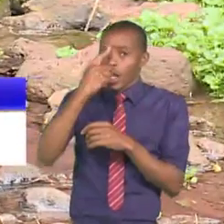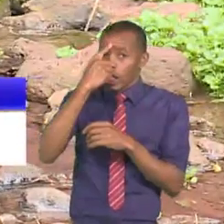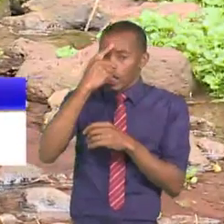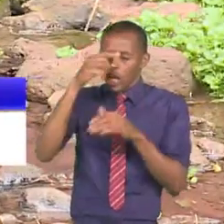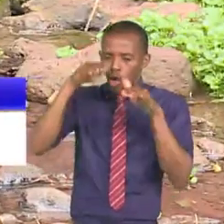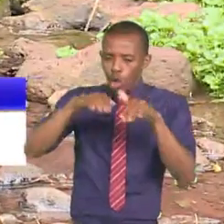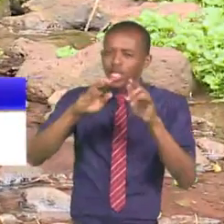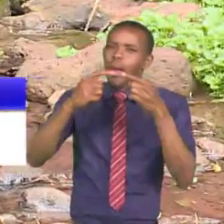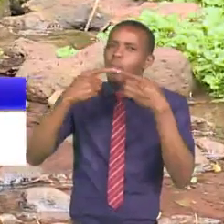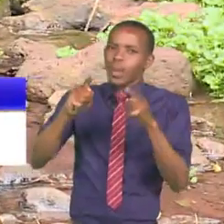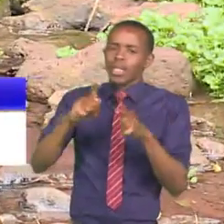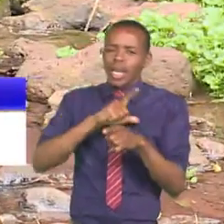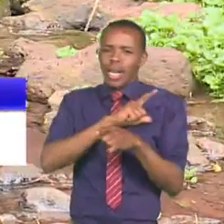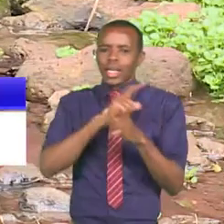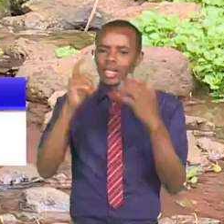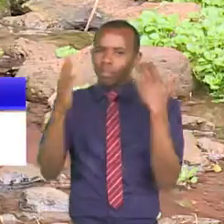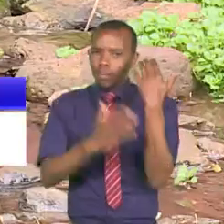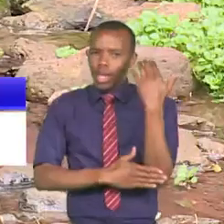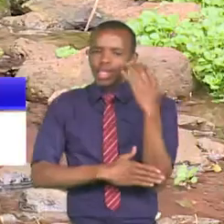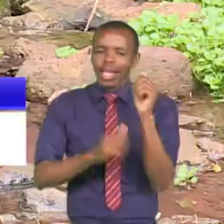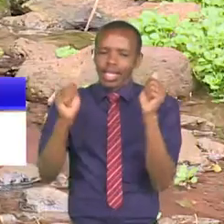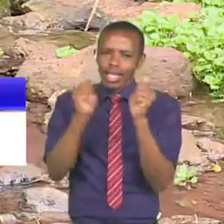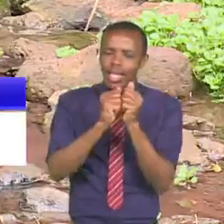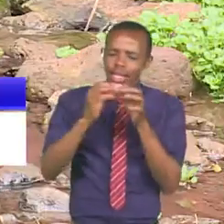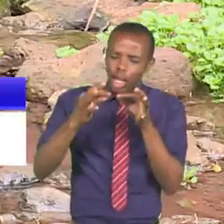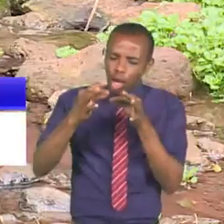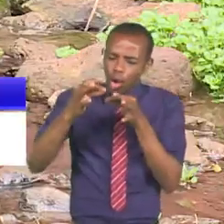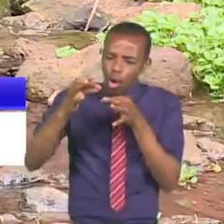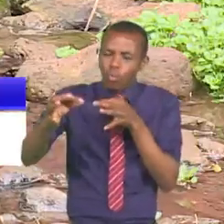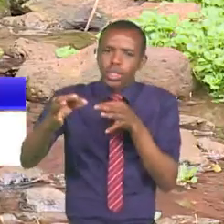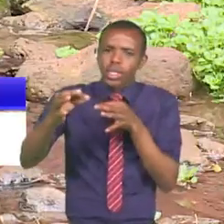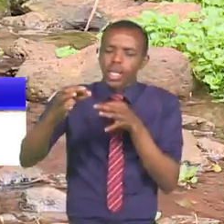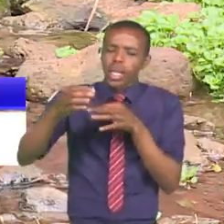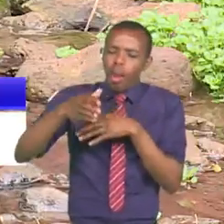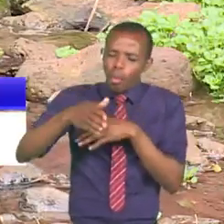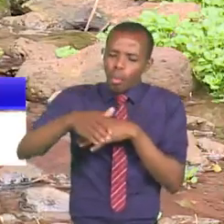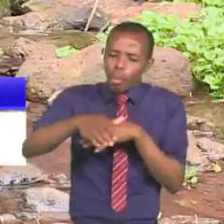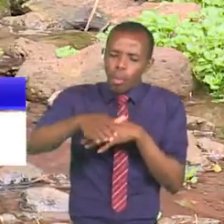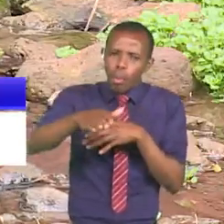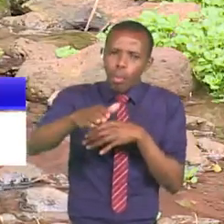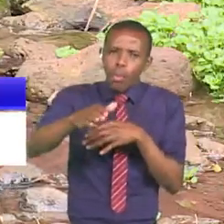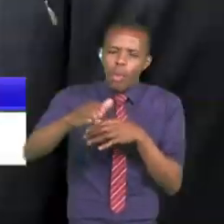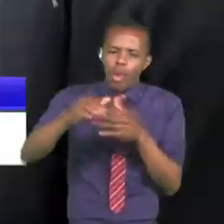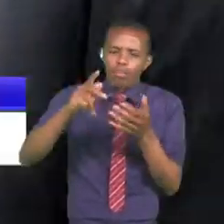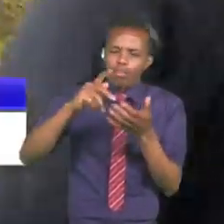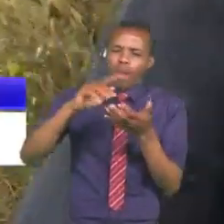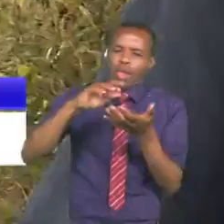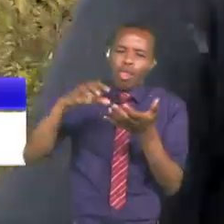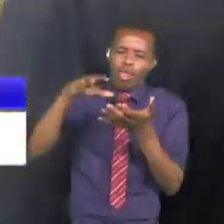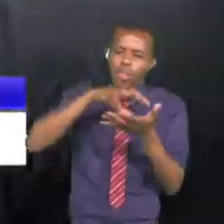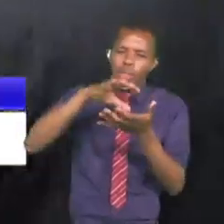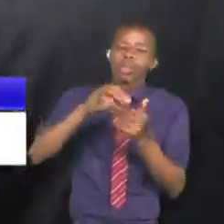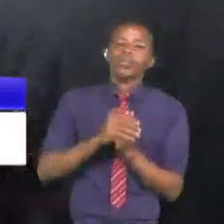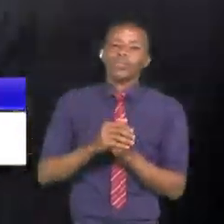but unfortunately in less than 10 kilometers as this water goes downstream, it gets contaminated.